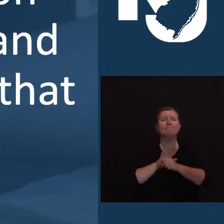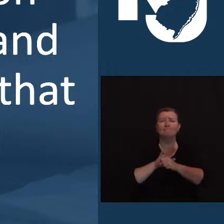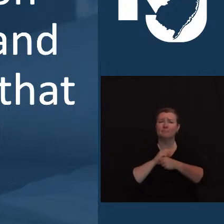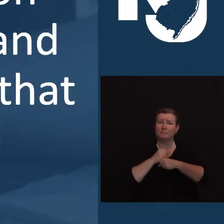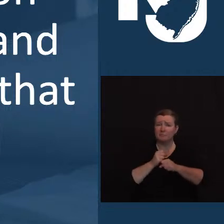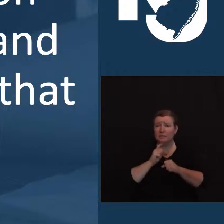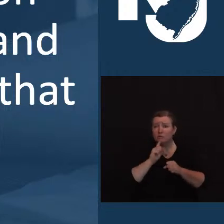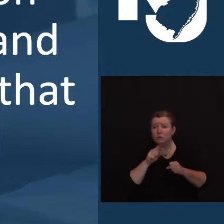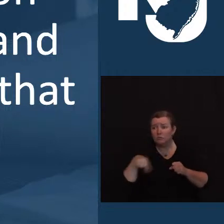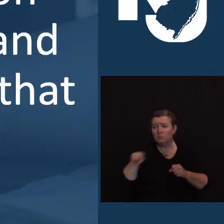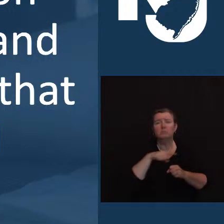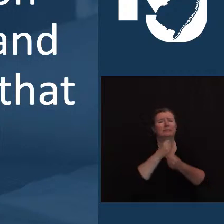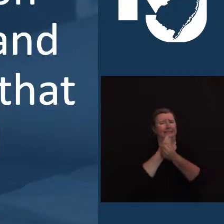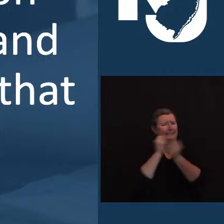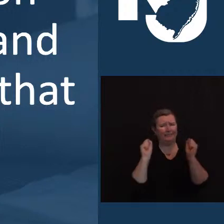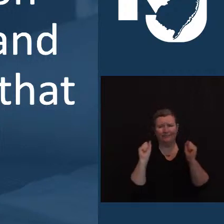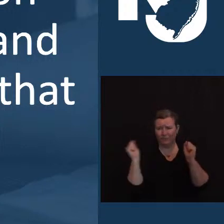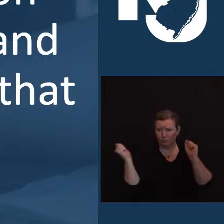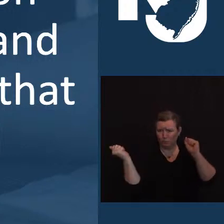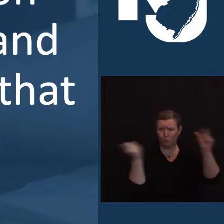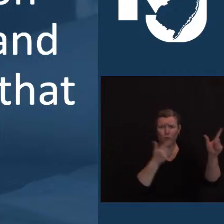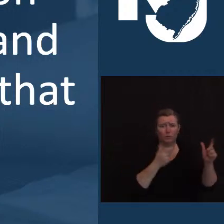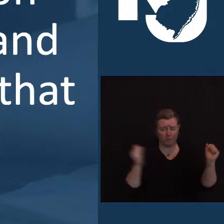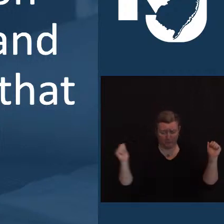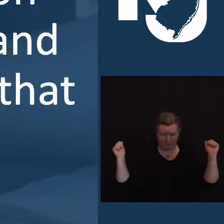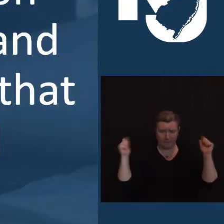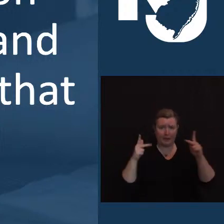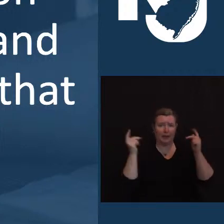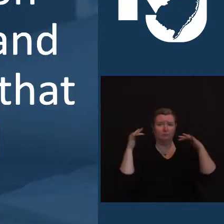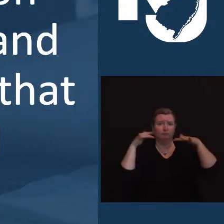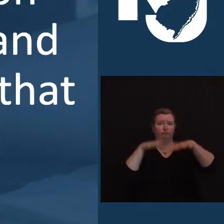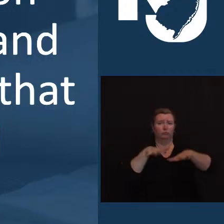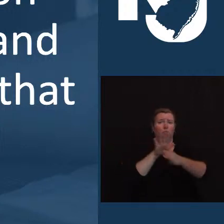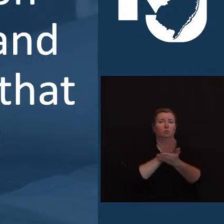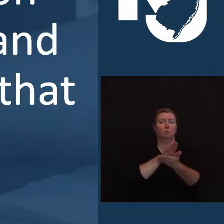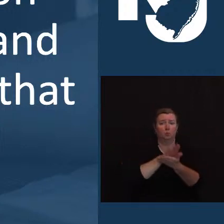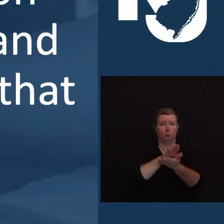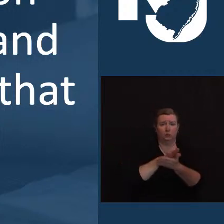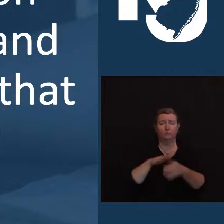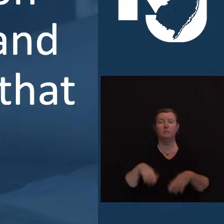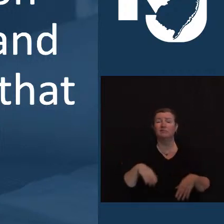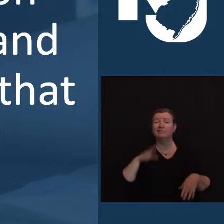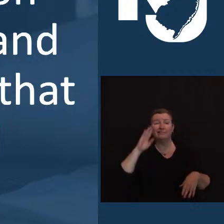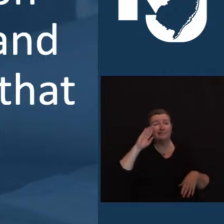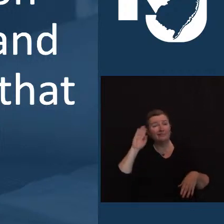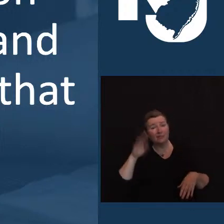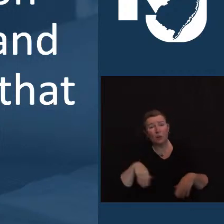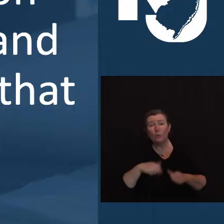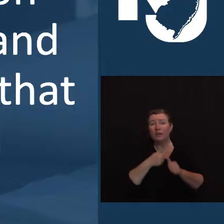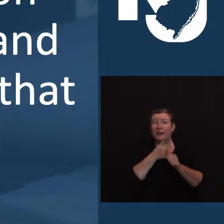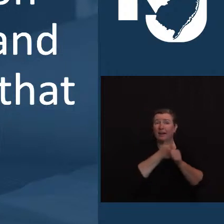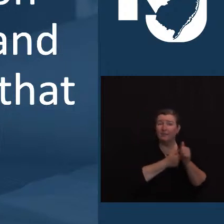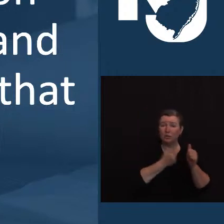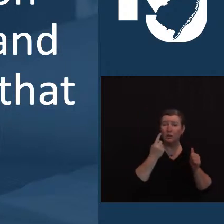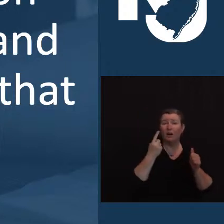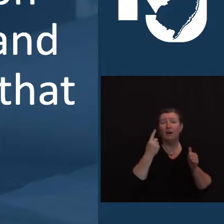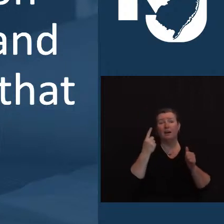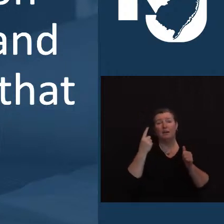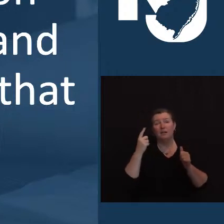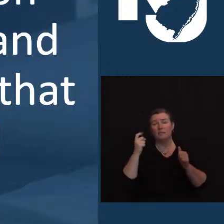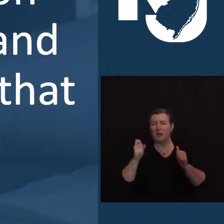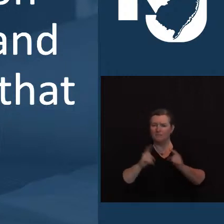the school year as possible. As we have previously announced, everyone in our schools, everyone, is to wear a mask, save for